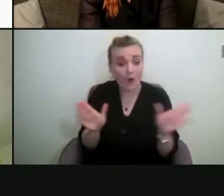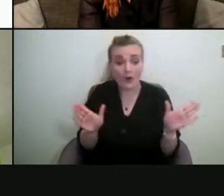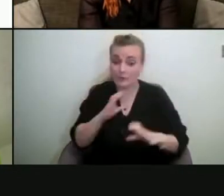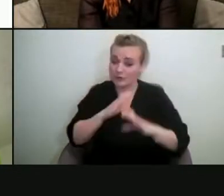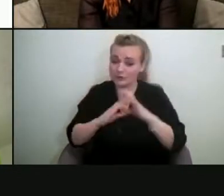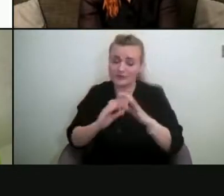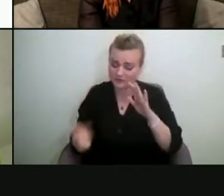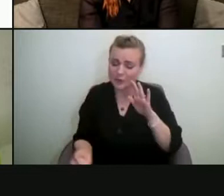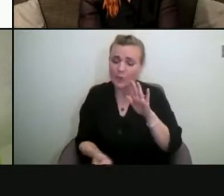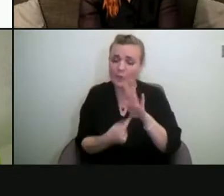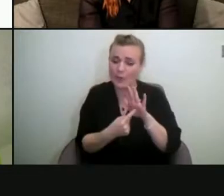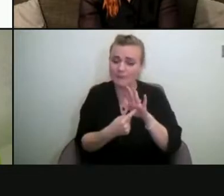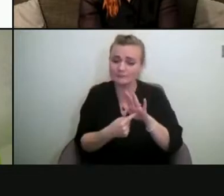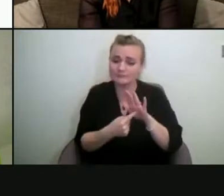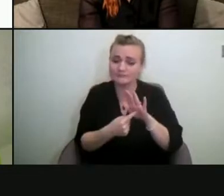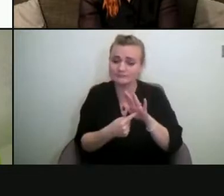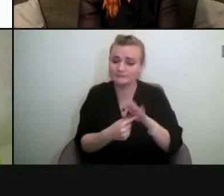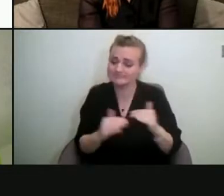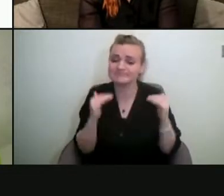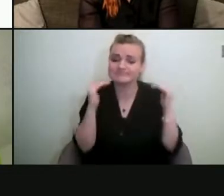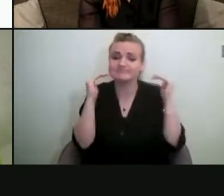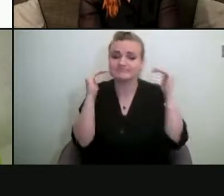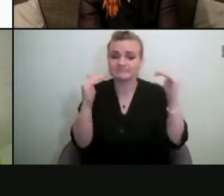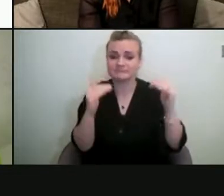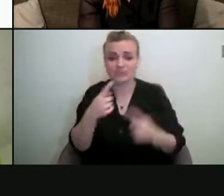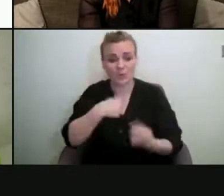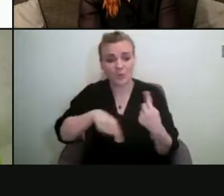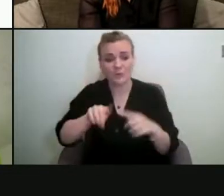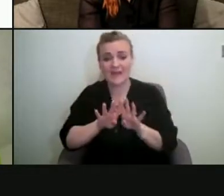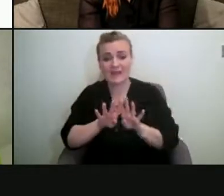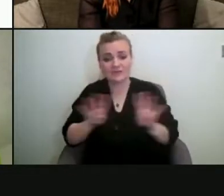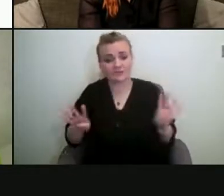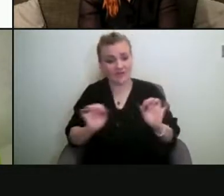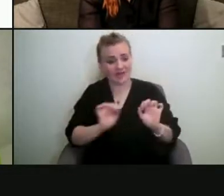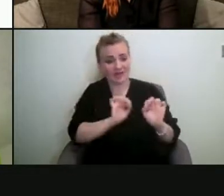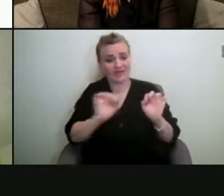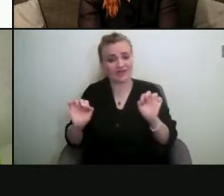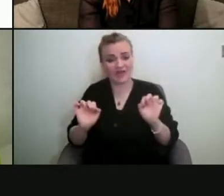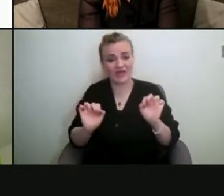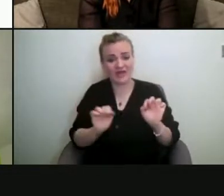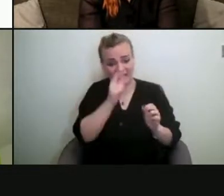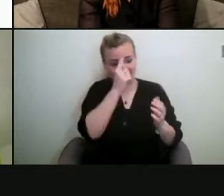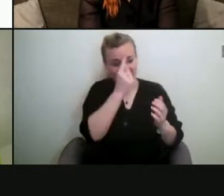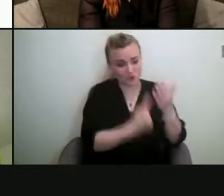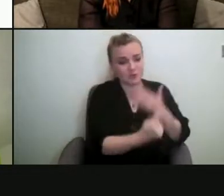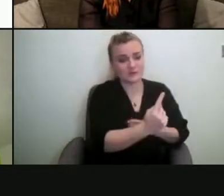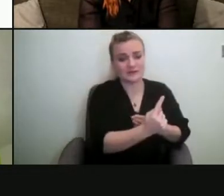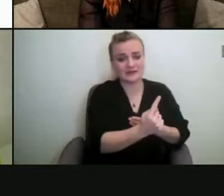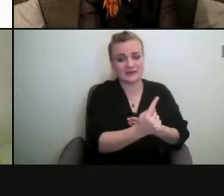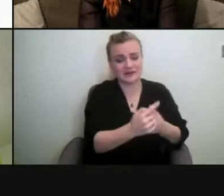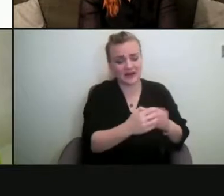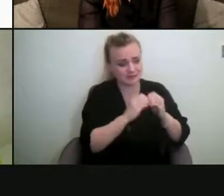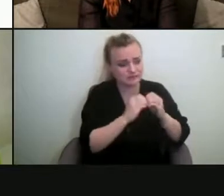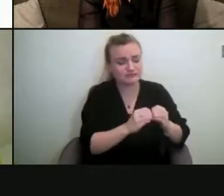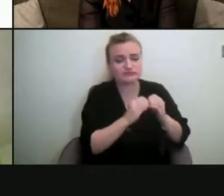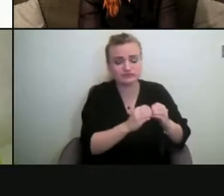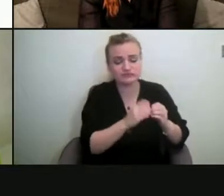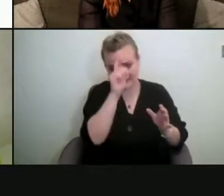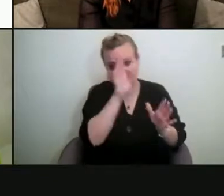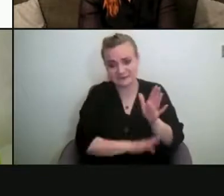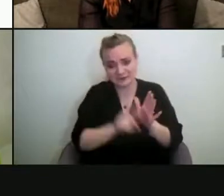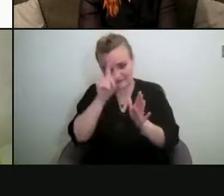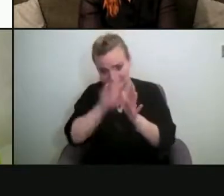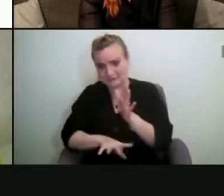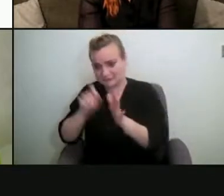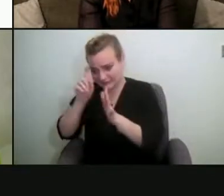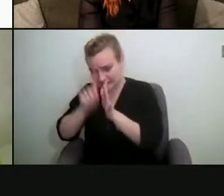think all of us in this panel have completely different and unique and really valid experiences. So I think it's really